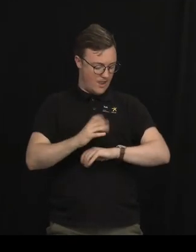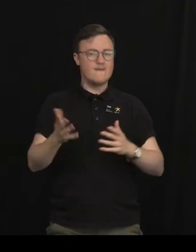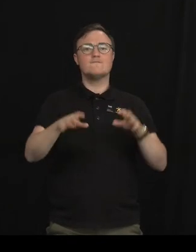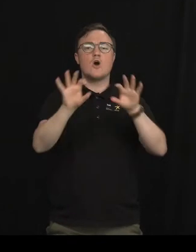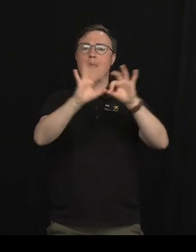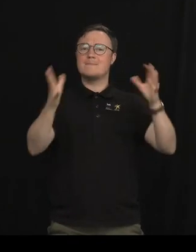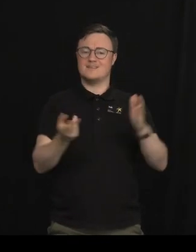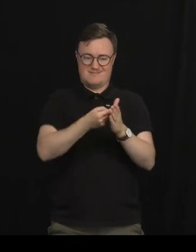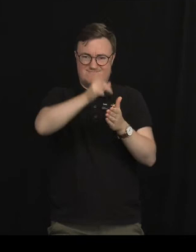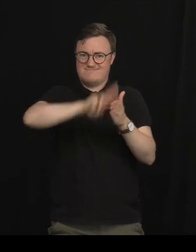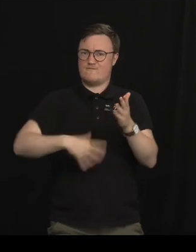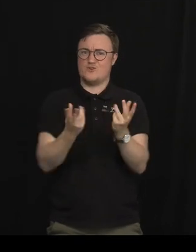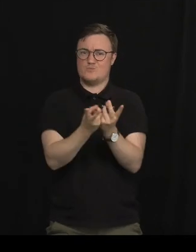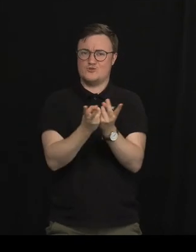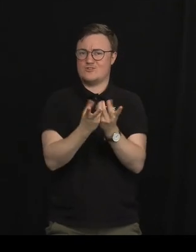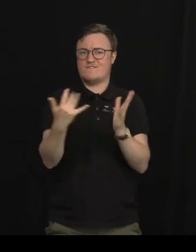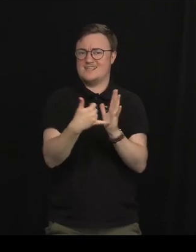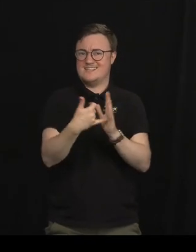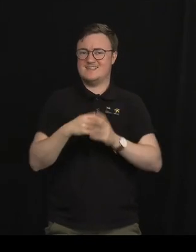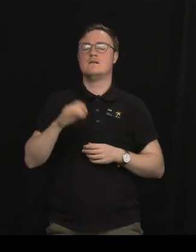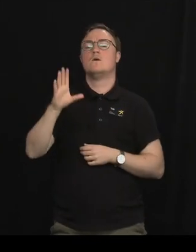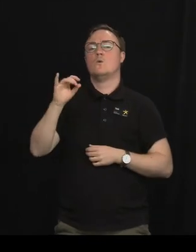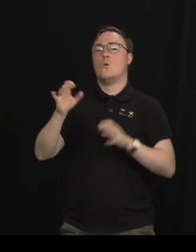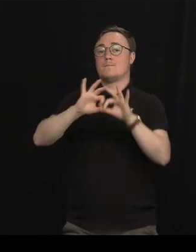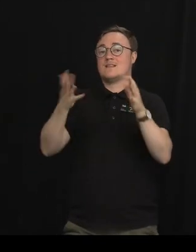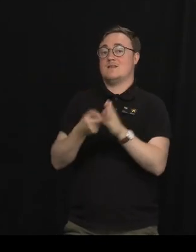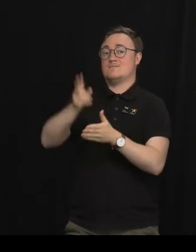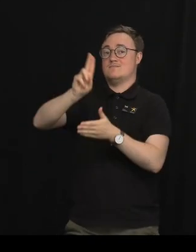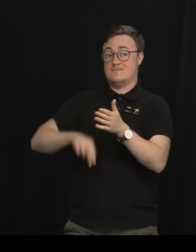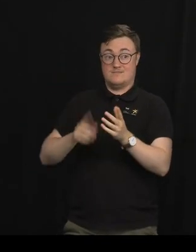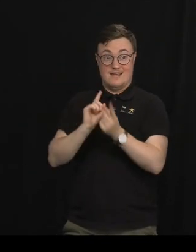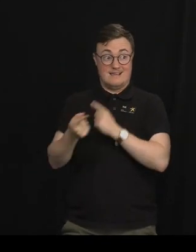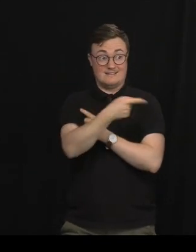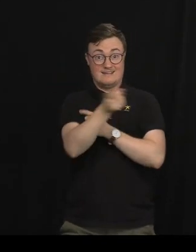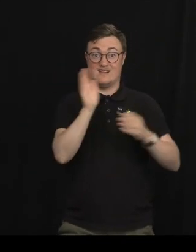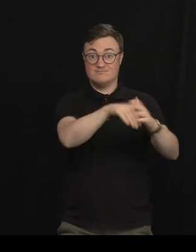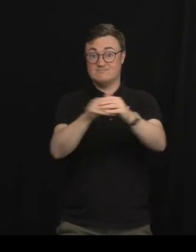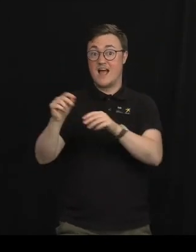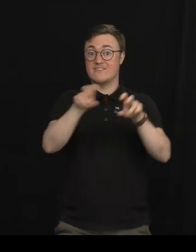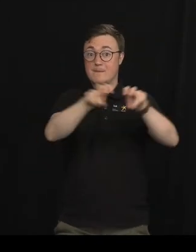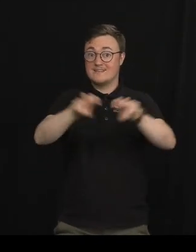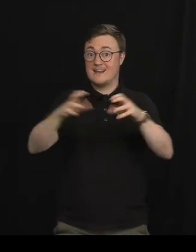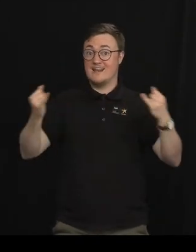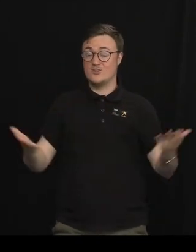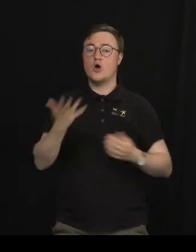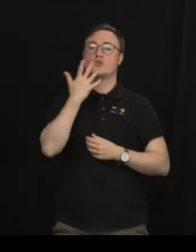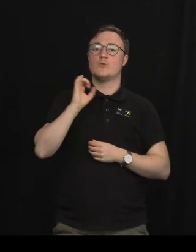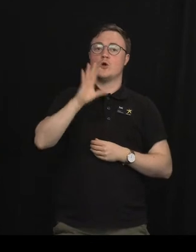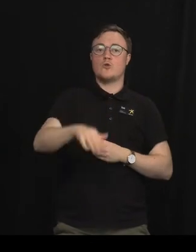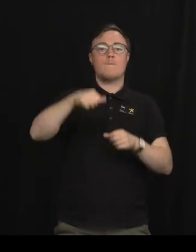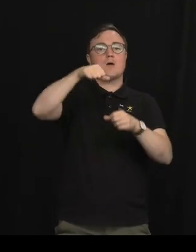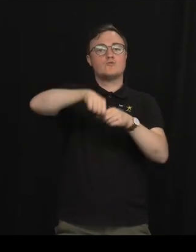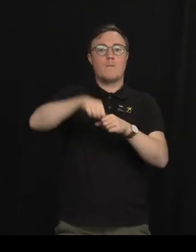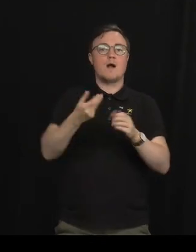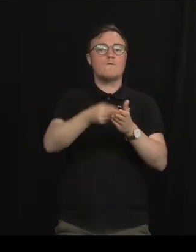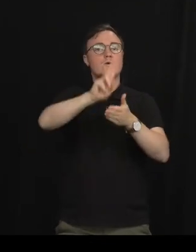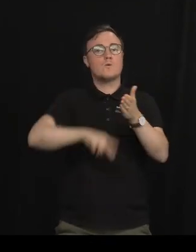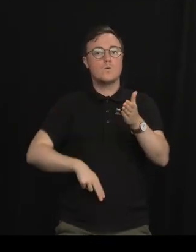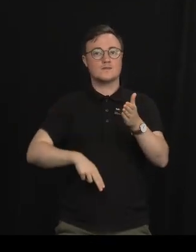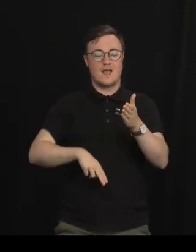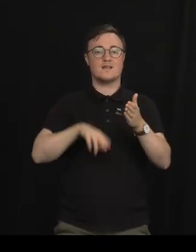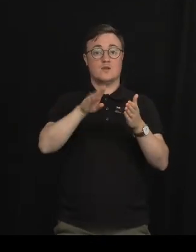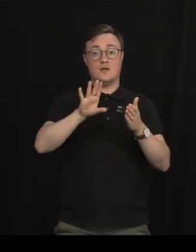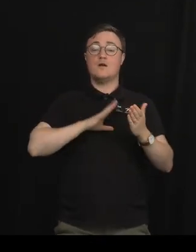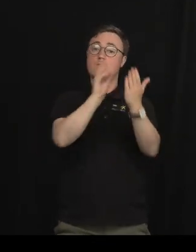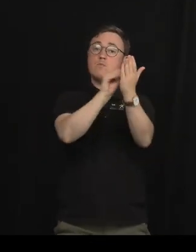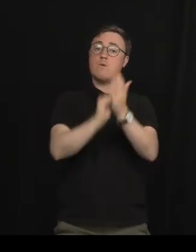treaty? A pandemic treaty is, if some of you were in other panels, they were talking about the tobacco convention that sets the rules for the